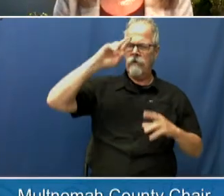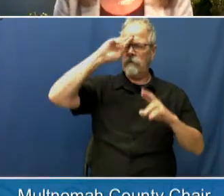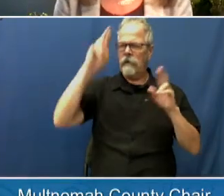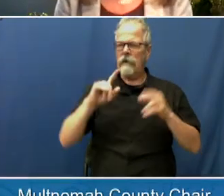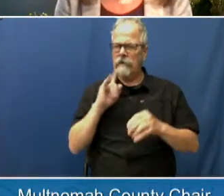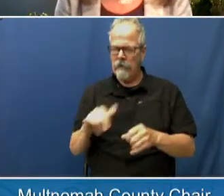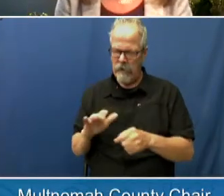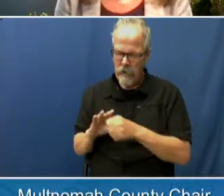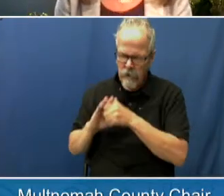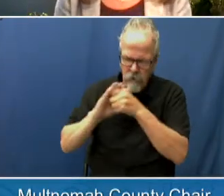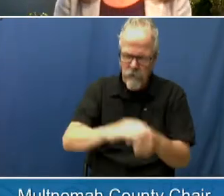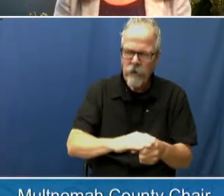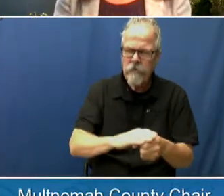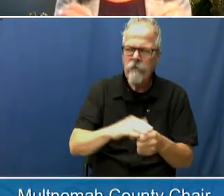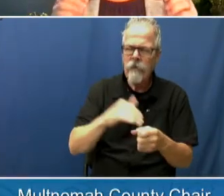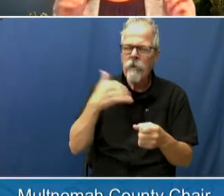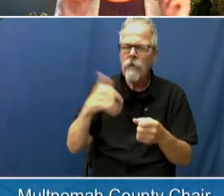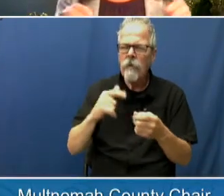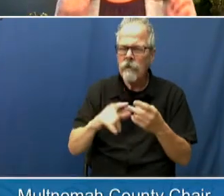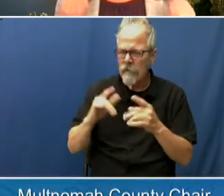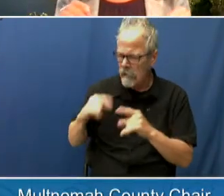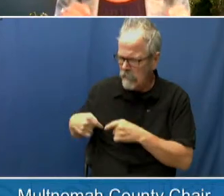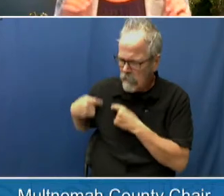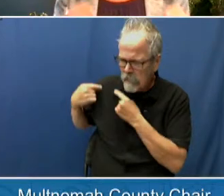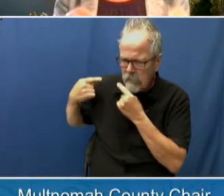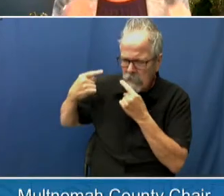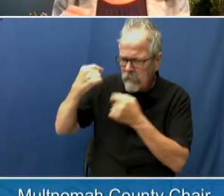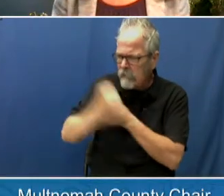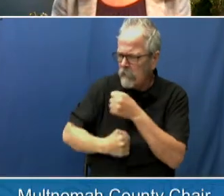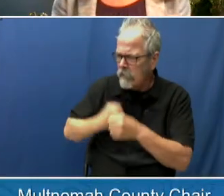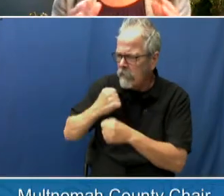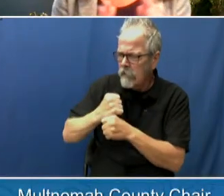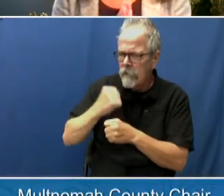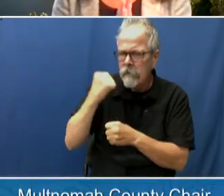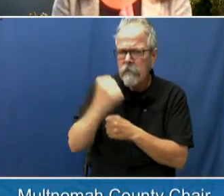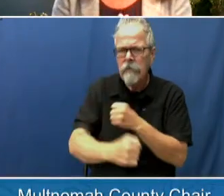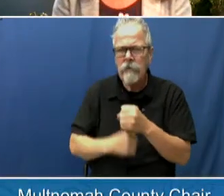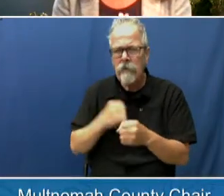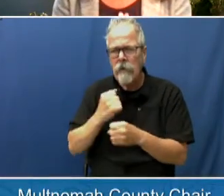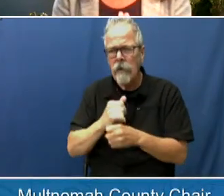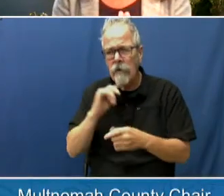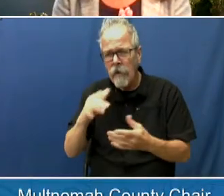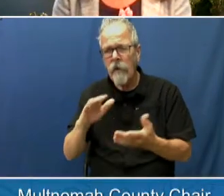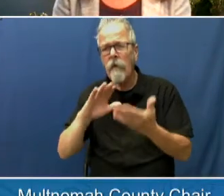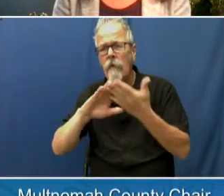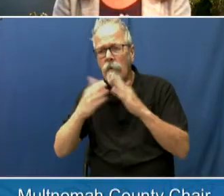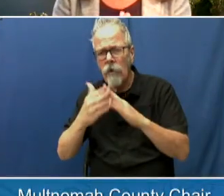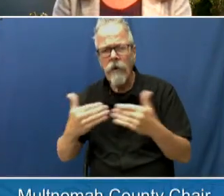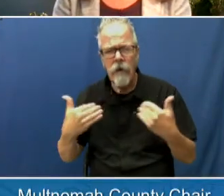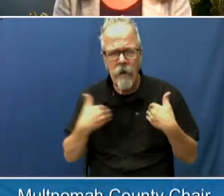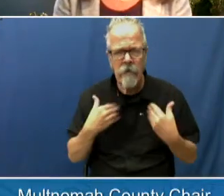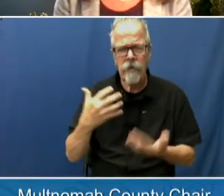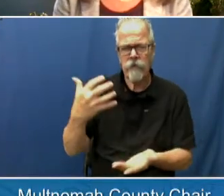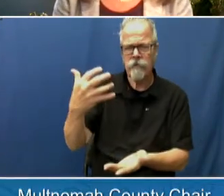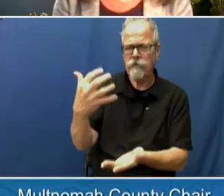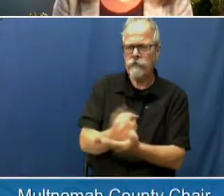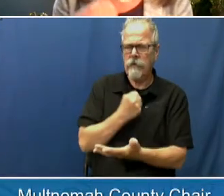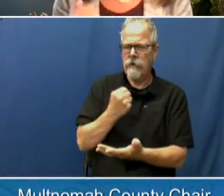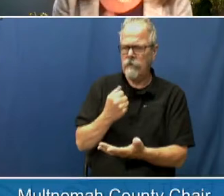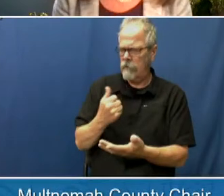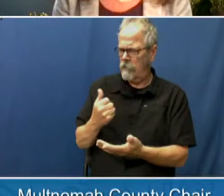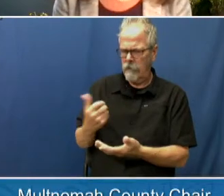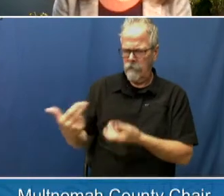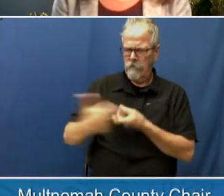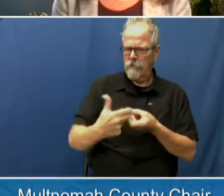for generations. Our community has the opportunity to come together in the belief that we are capable of